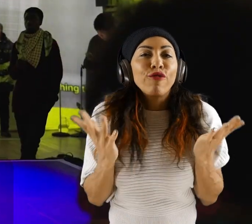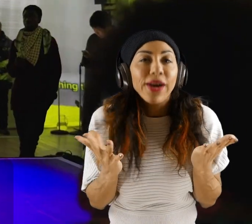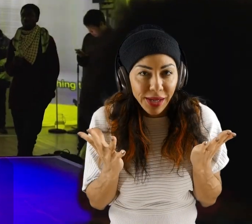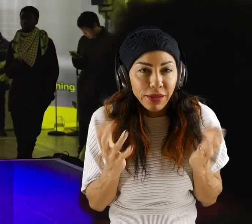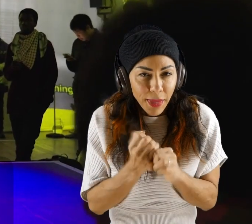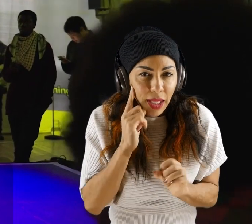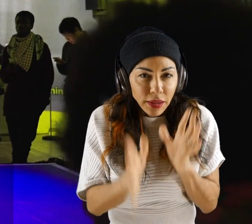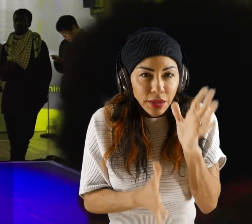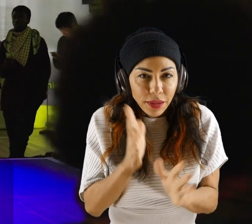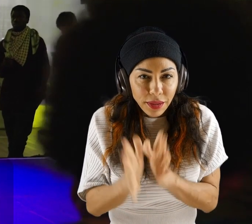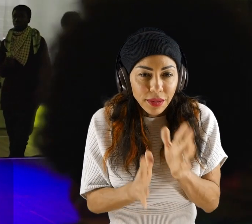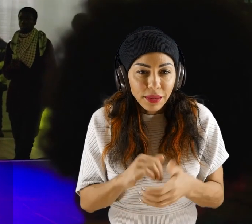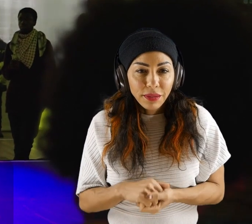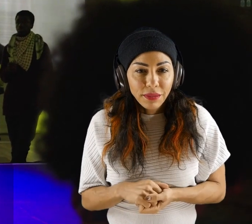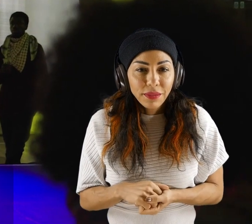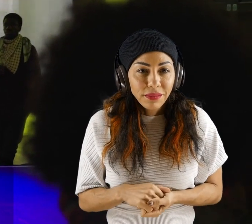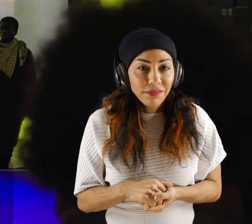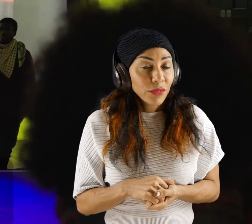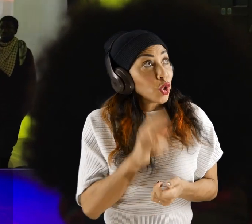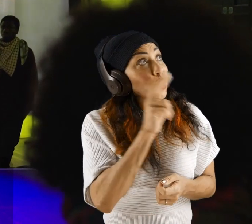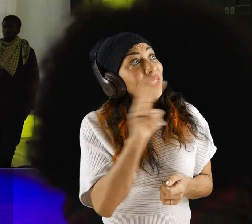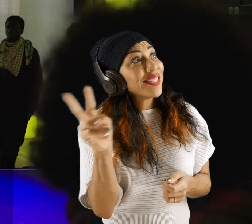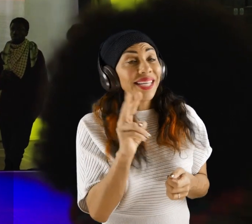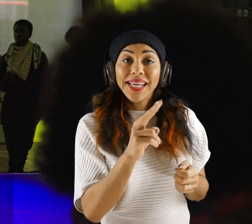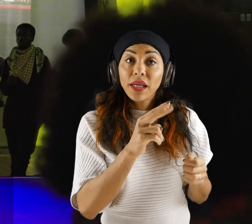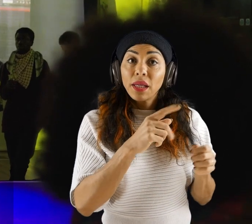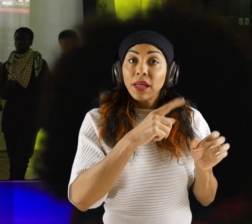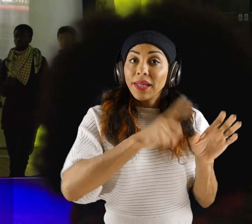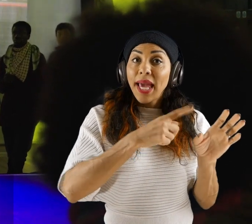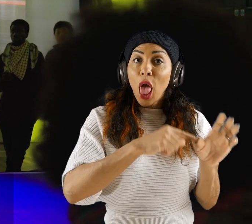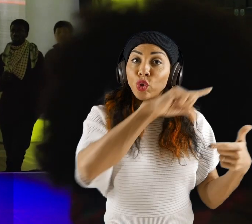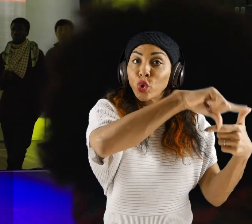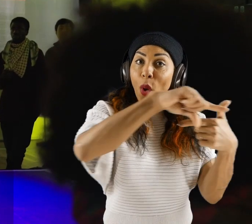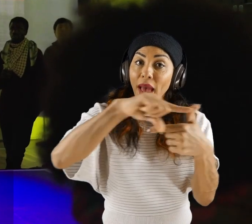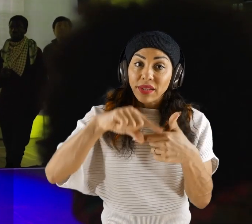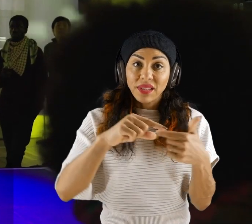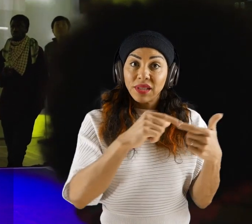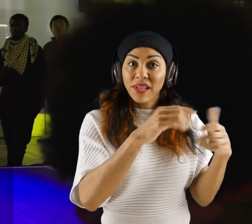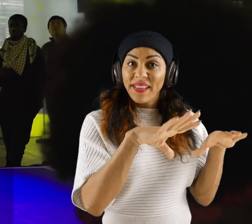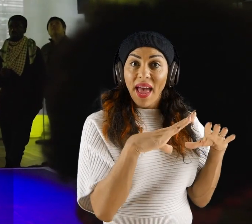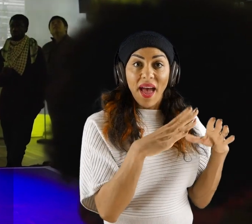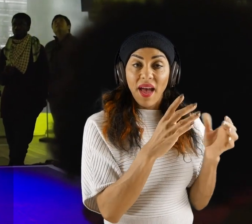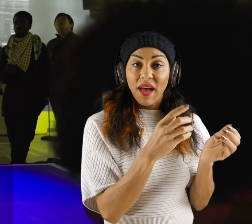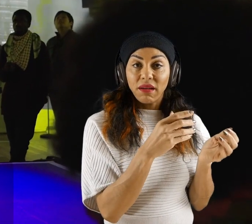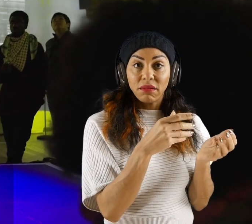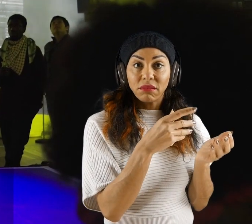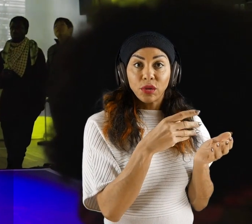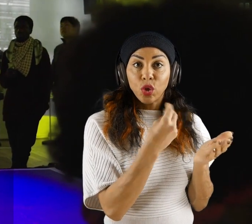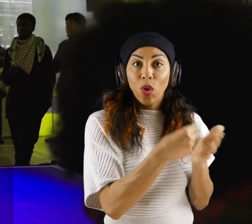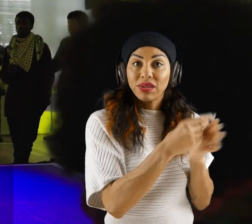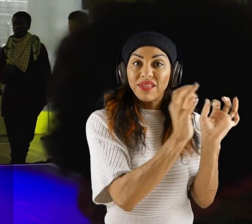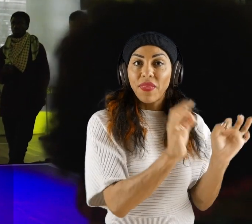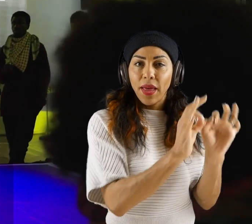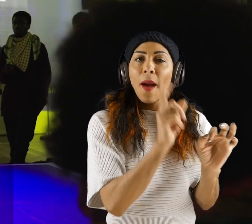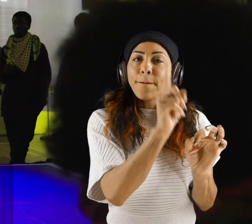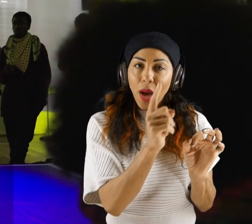all of the yellow squares, I guess, are free, but I'm getting paid in between. So that, I